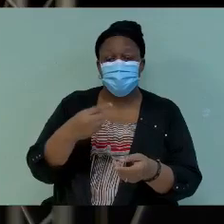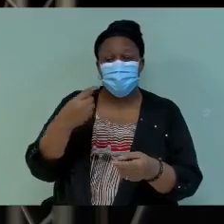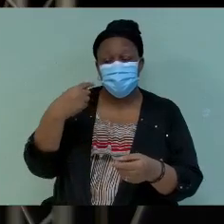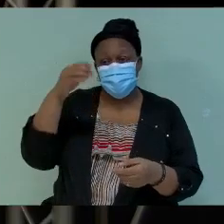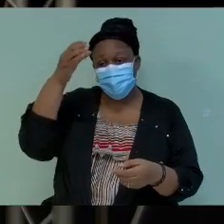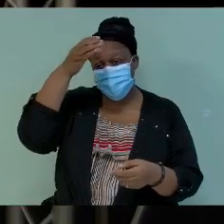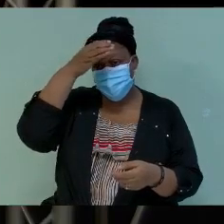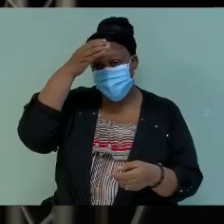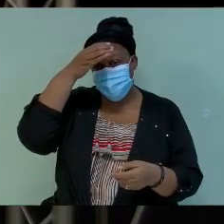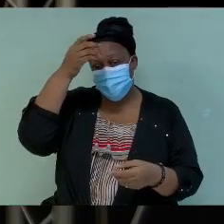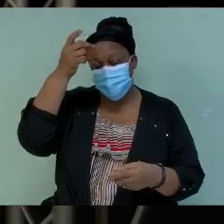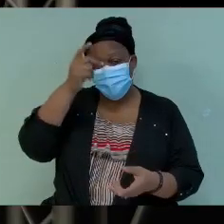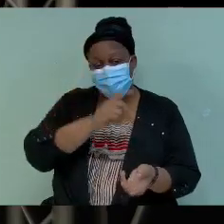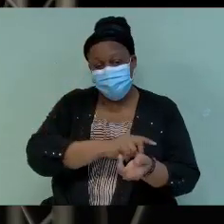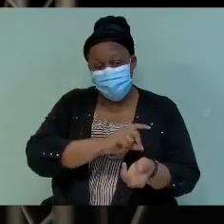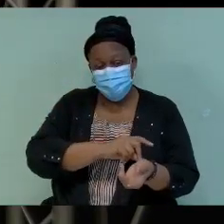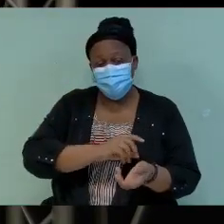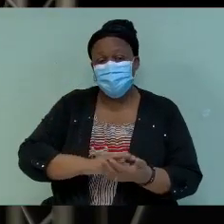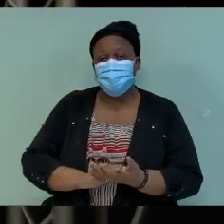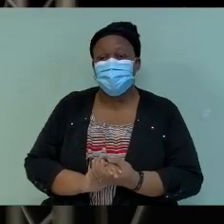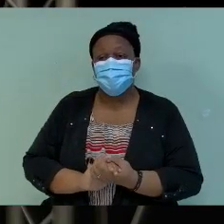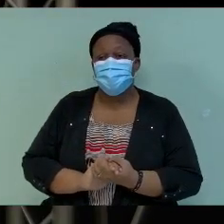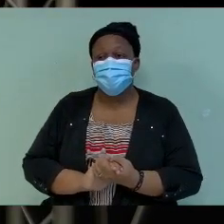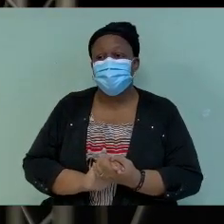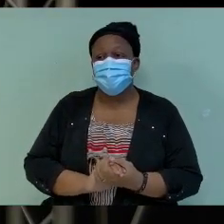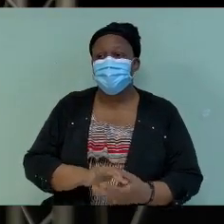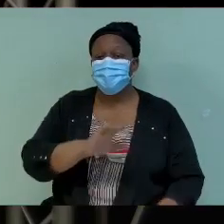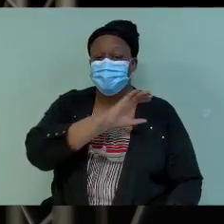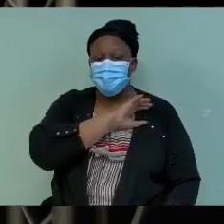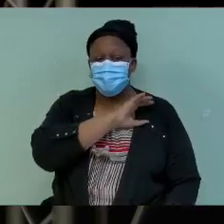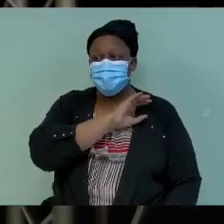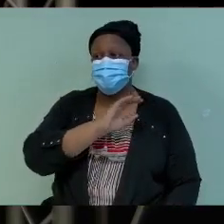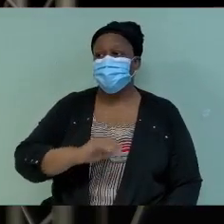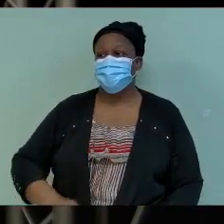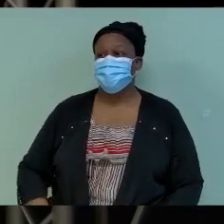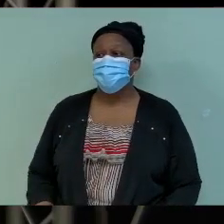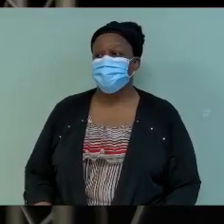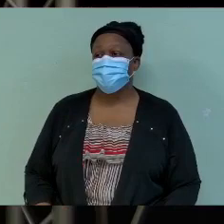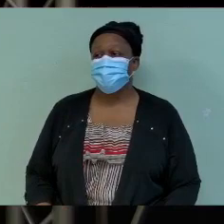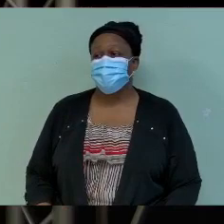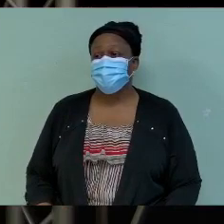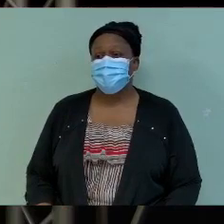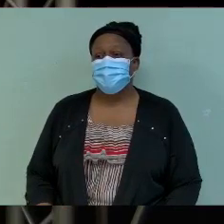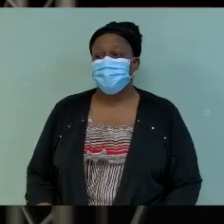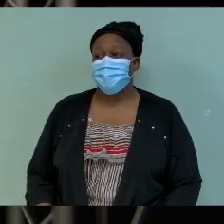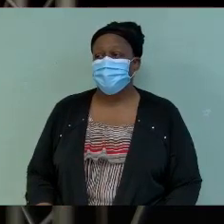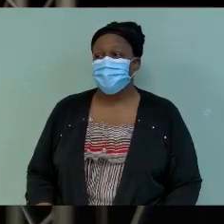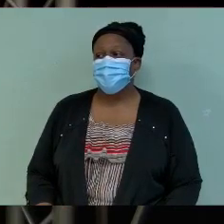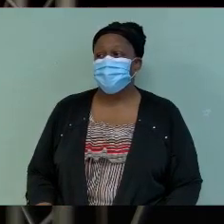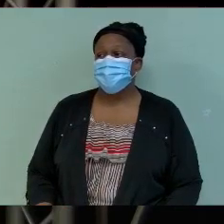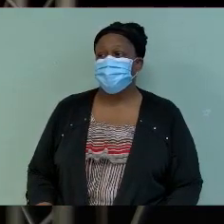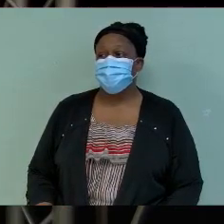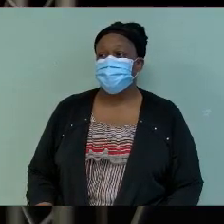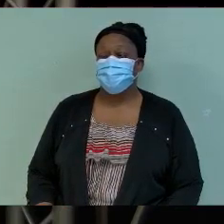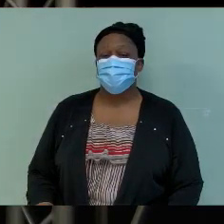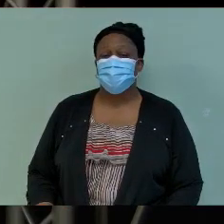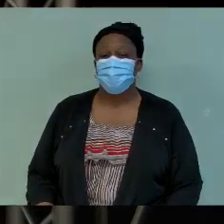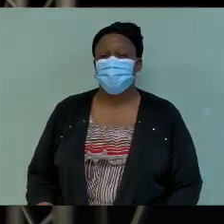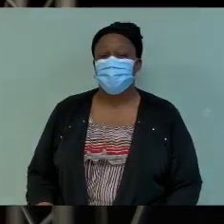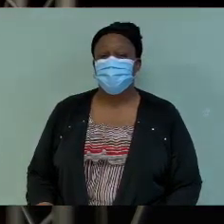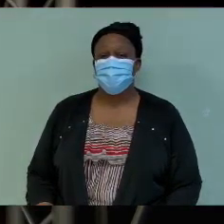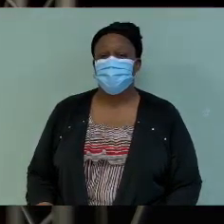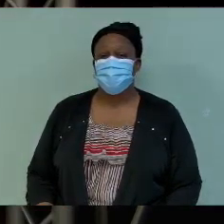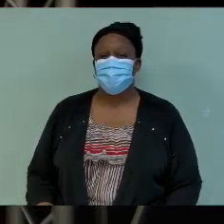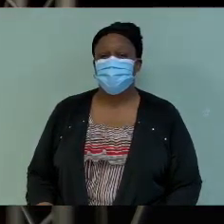the Ministry of Health, Superintendent Cromwell Henry, Dr. Marissa Carty, and